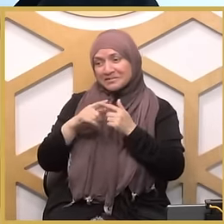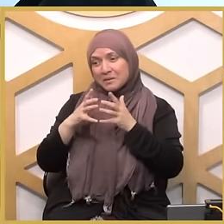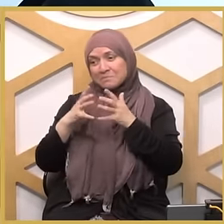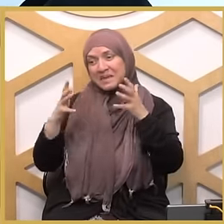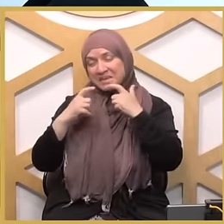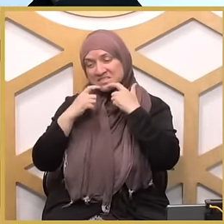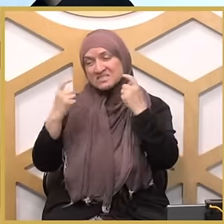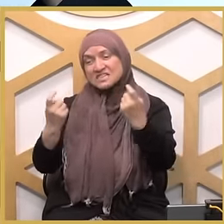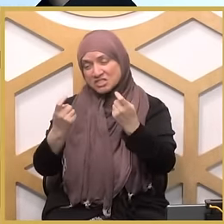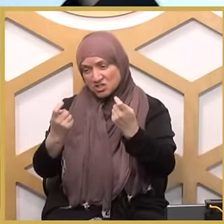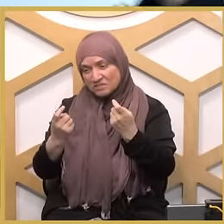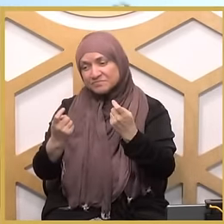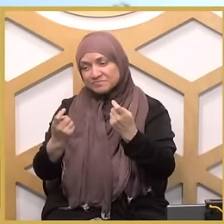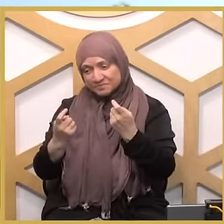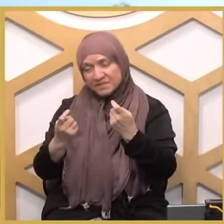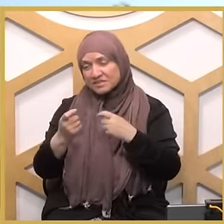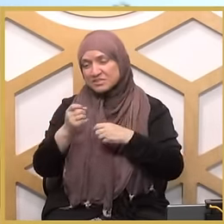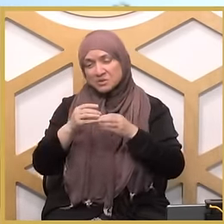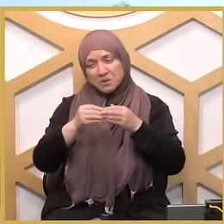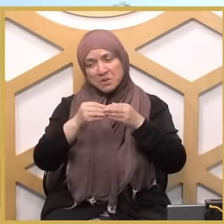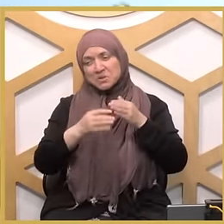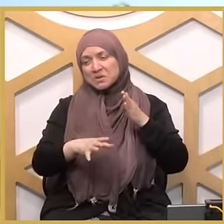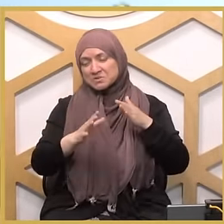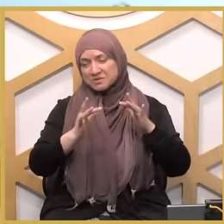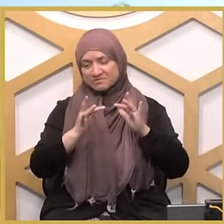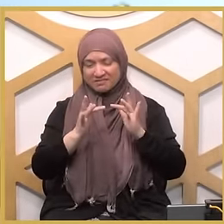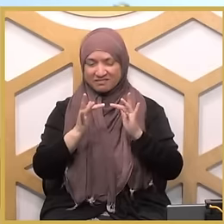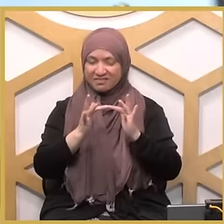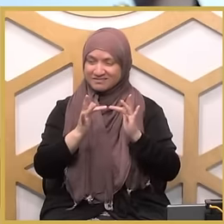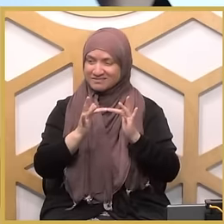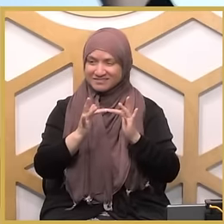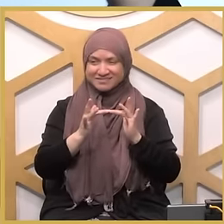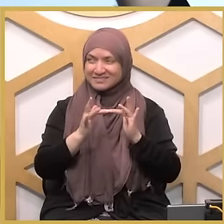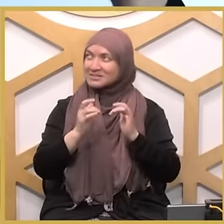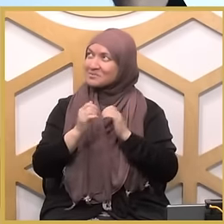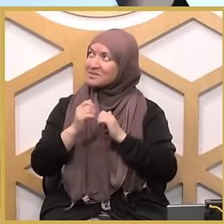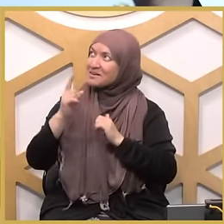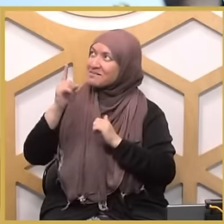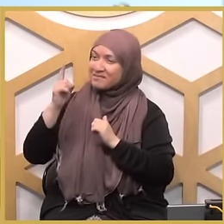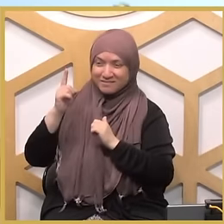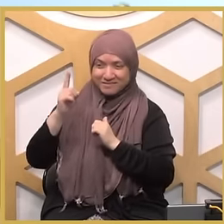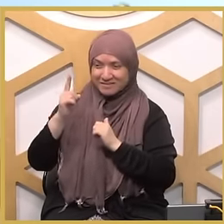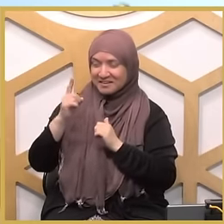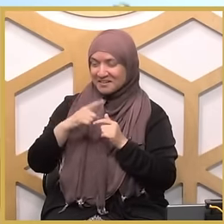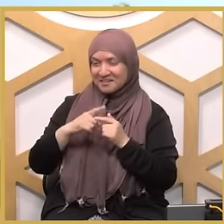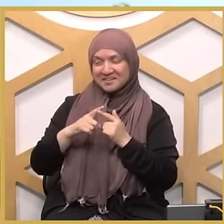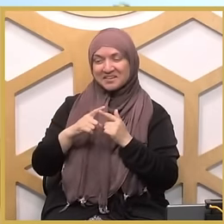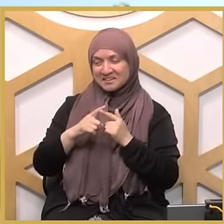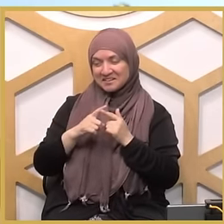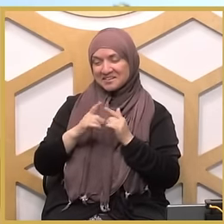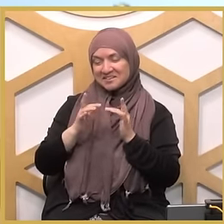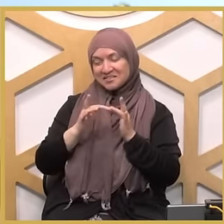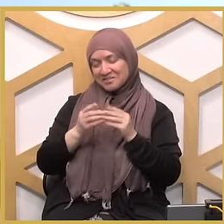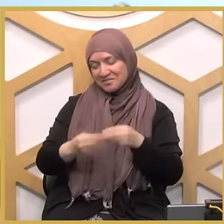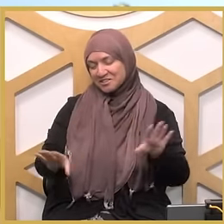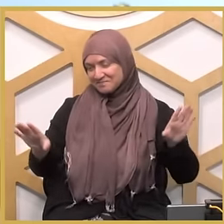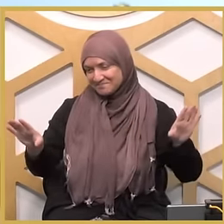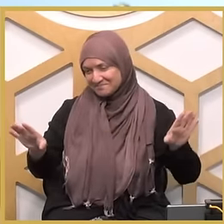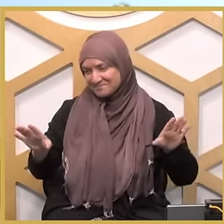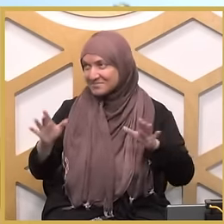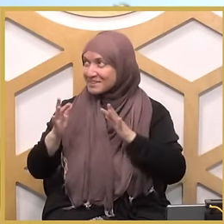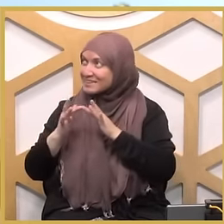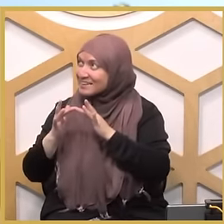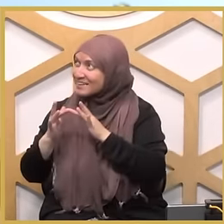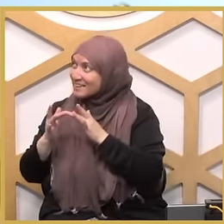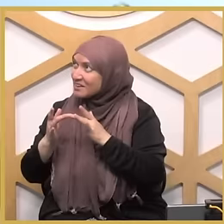this. Then when you finish, you go like this. Are you sure you're not going to die when you're here? And even if it comes back, is it going to be as steady and